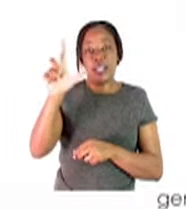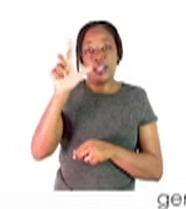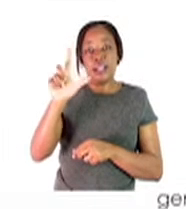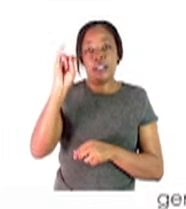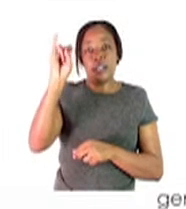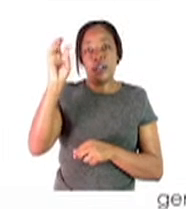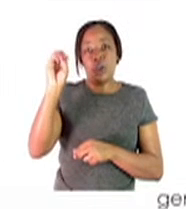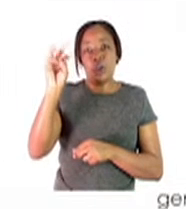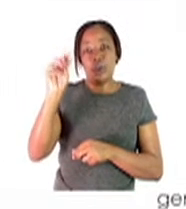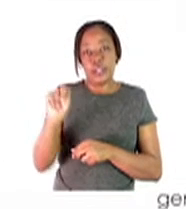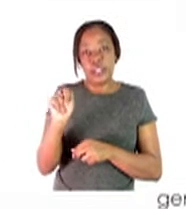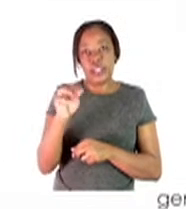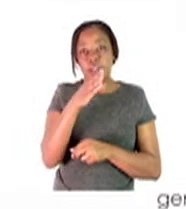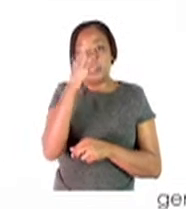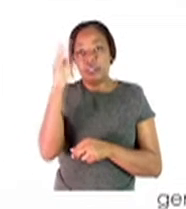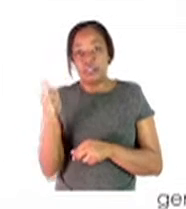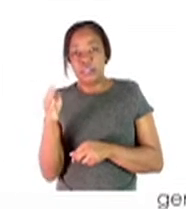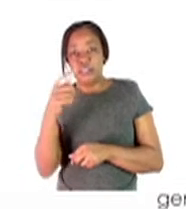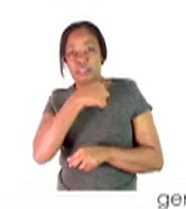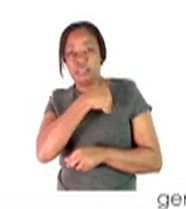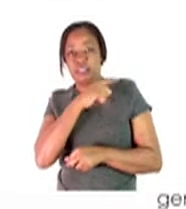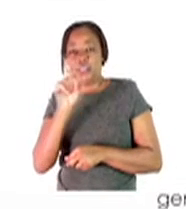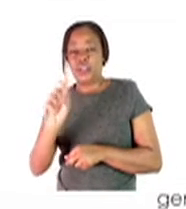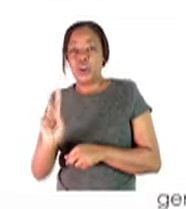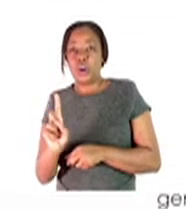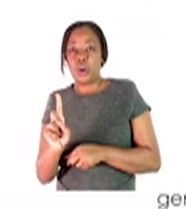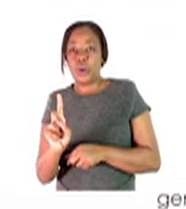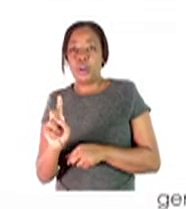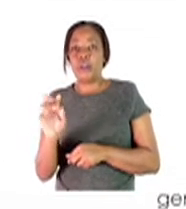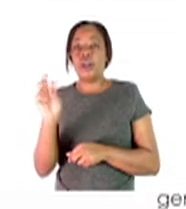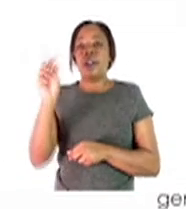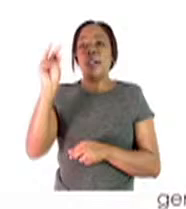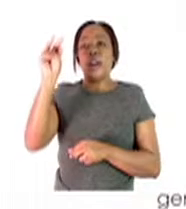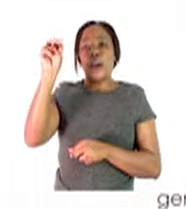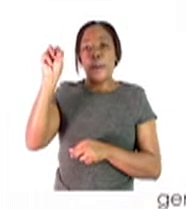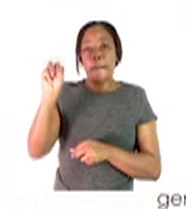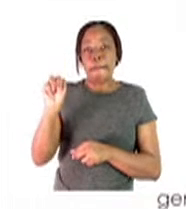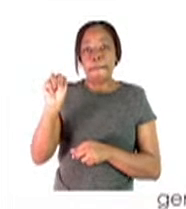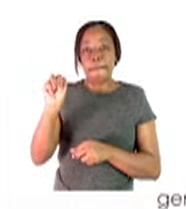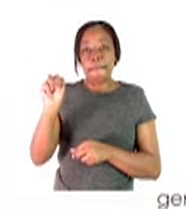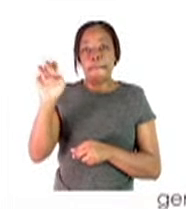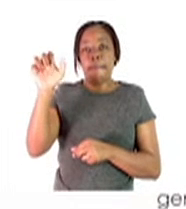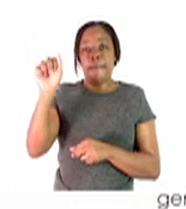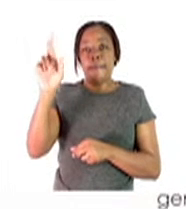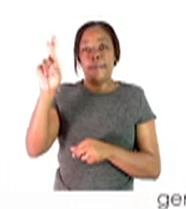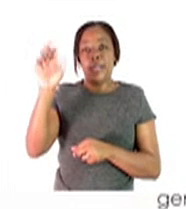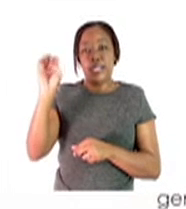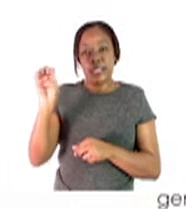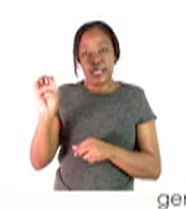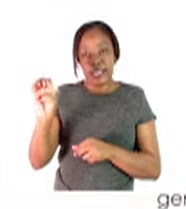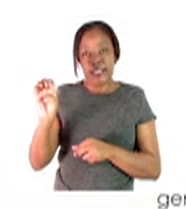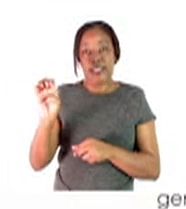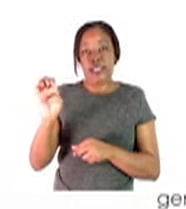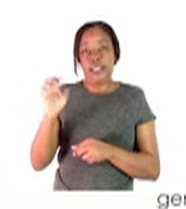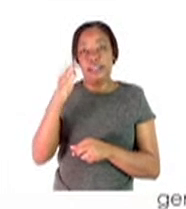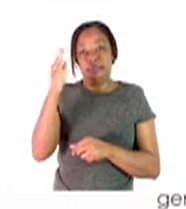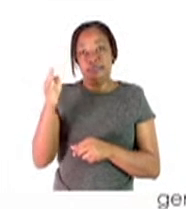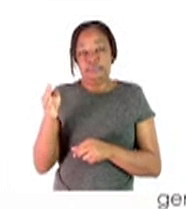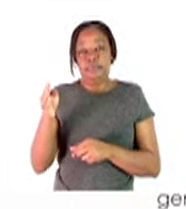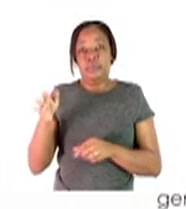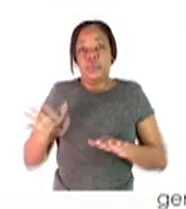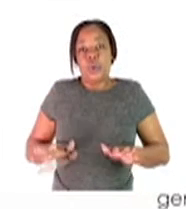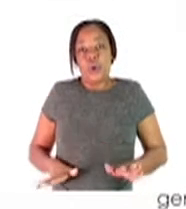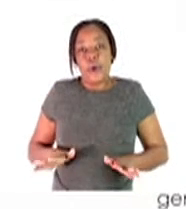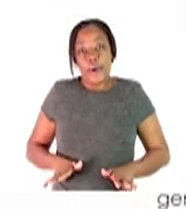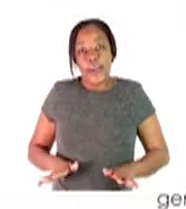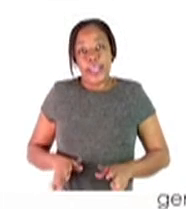What about the female horse? We say it's a mare. It's a mare. Now I want you to find out